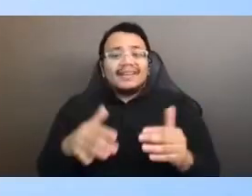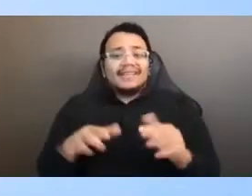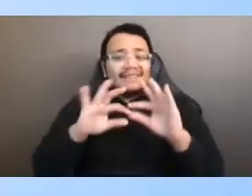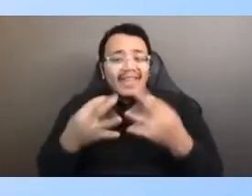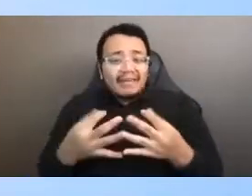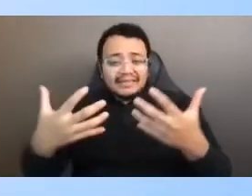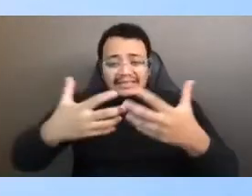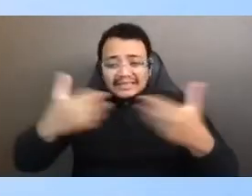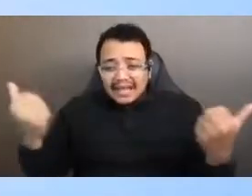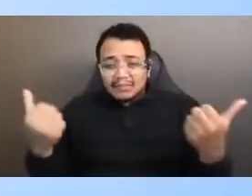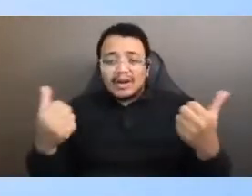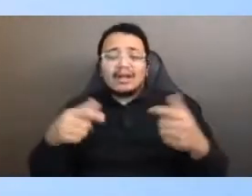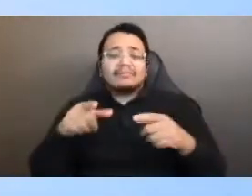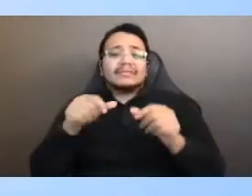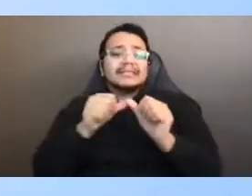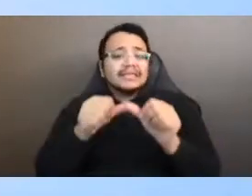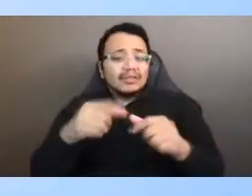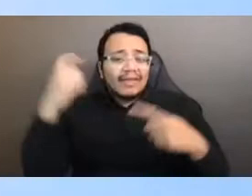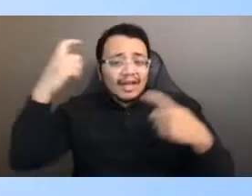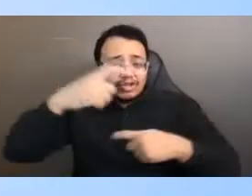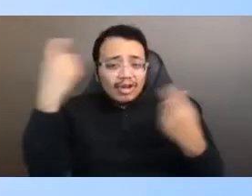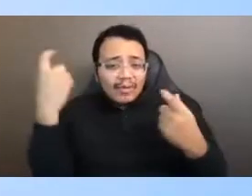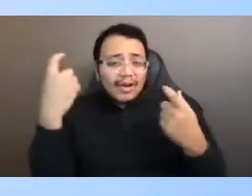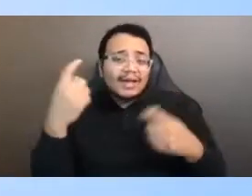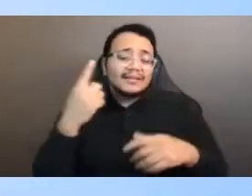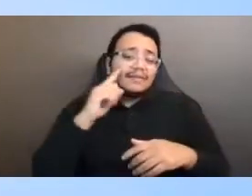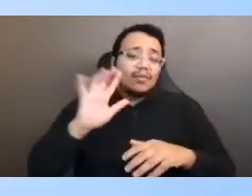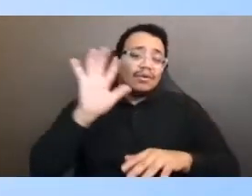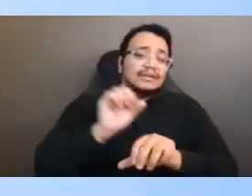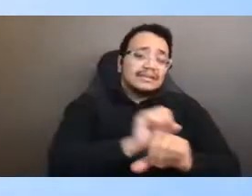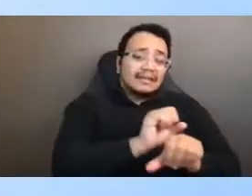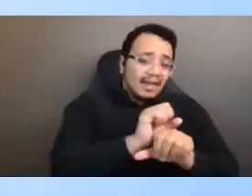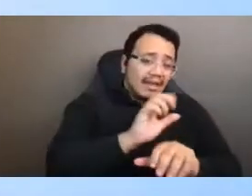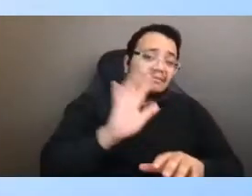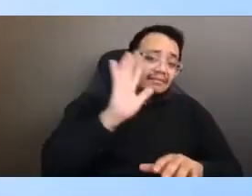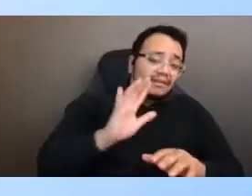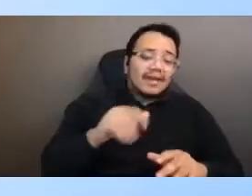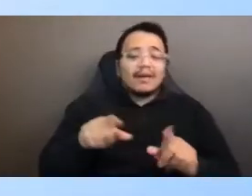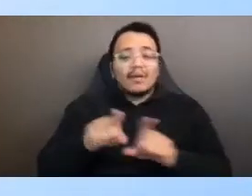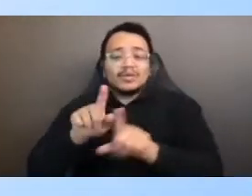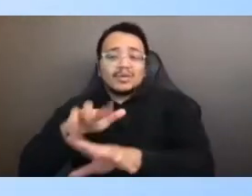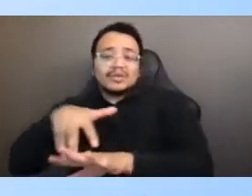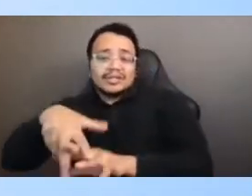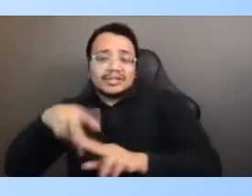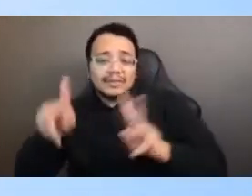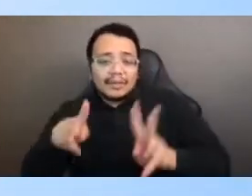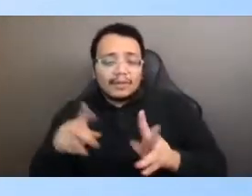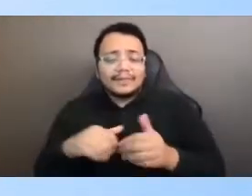descendants of the enslaved and Indigenous people, and how we move forward. Let's move that needle